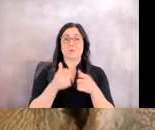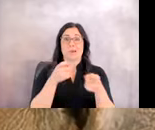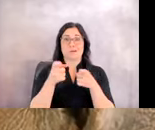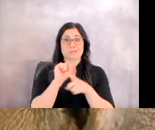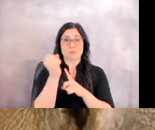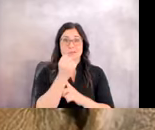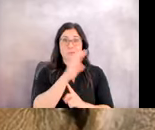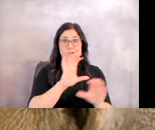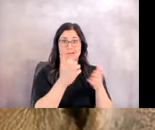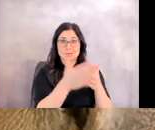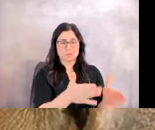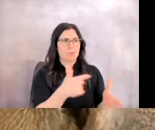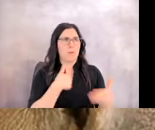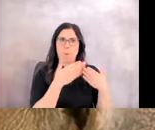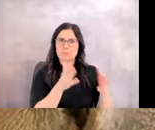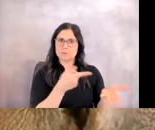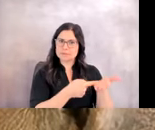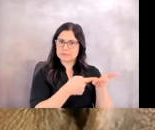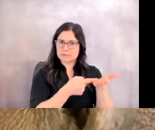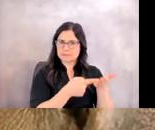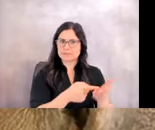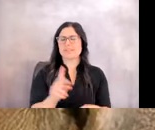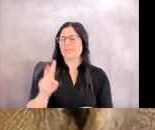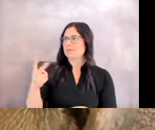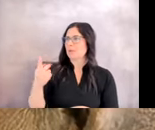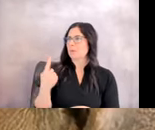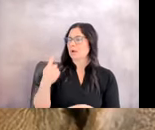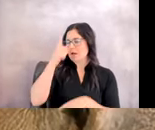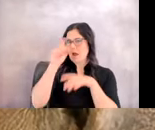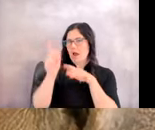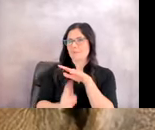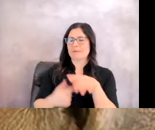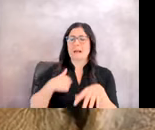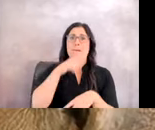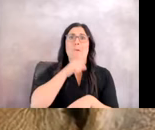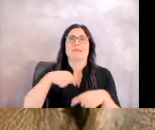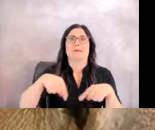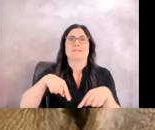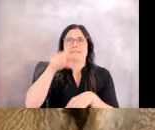I forgot the second part. I'm old and I'm nervous.